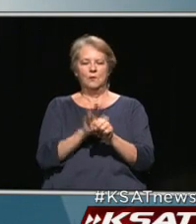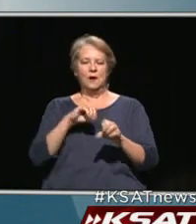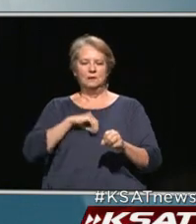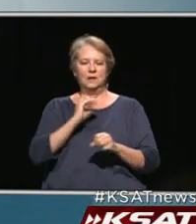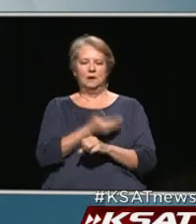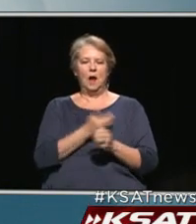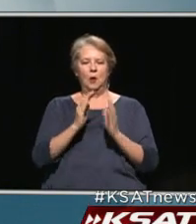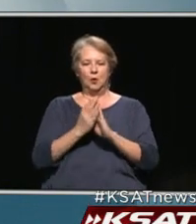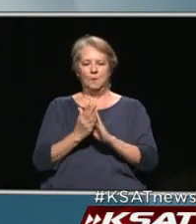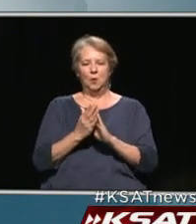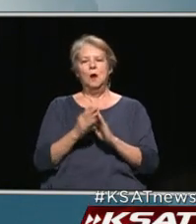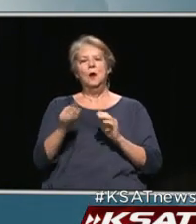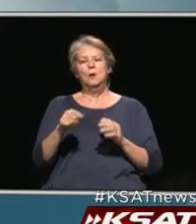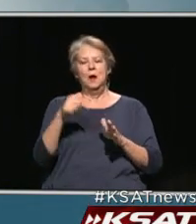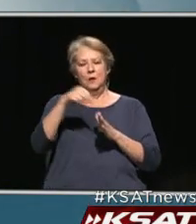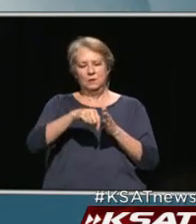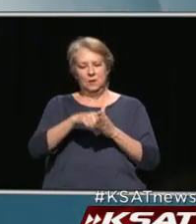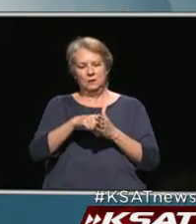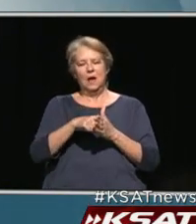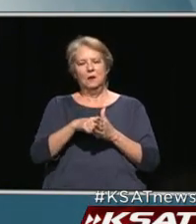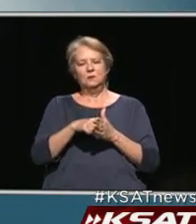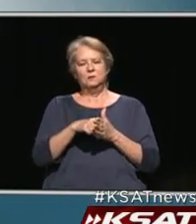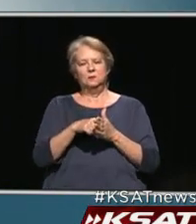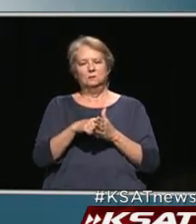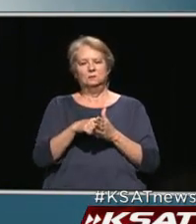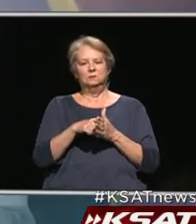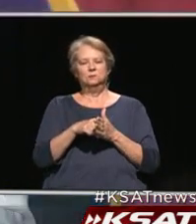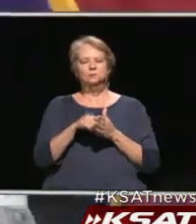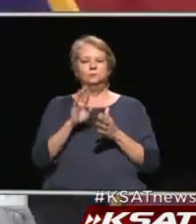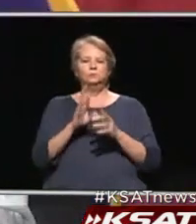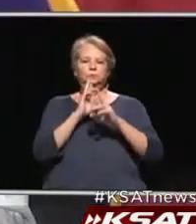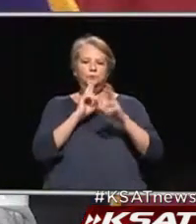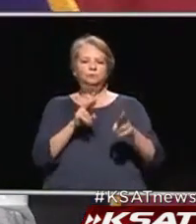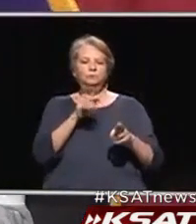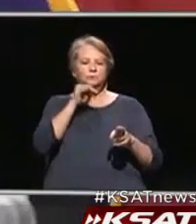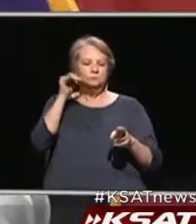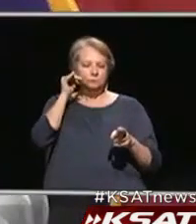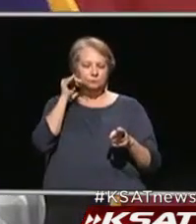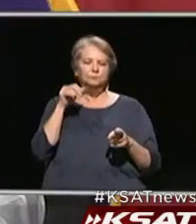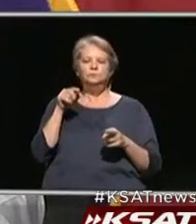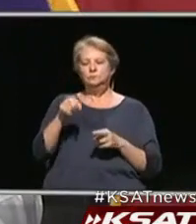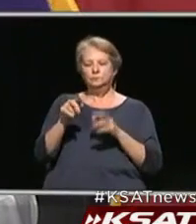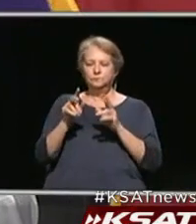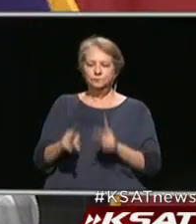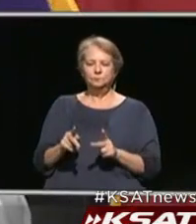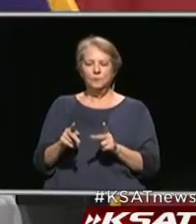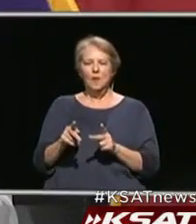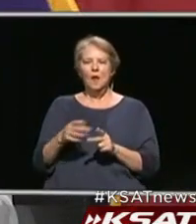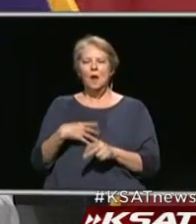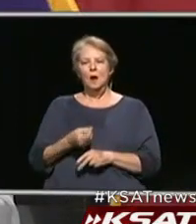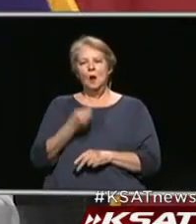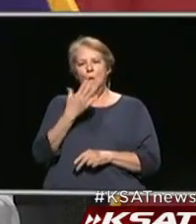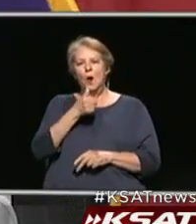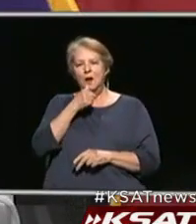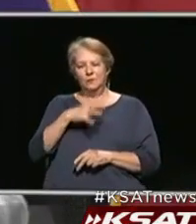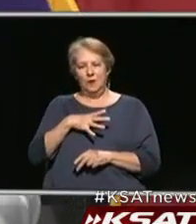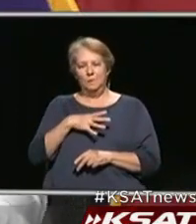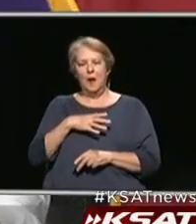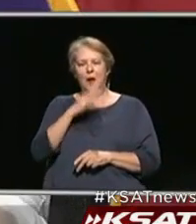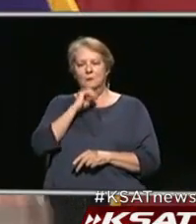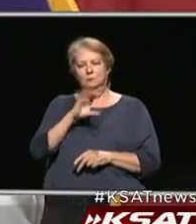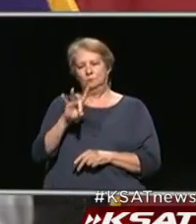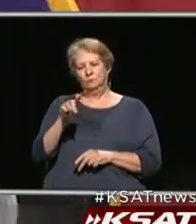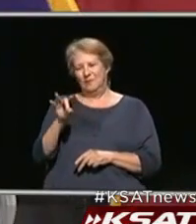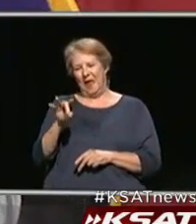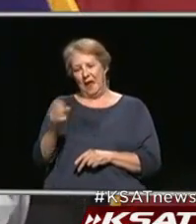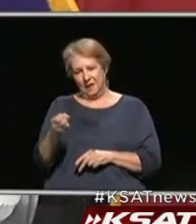community. We have details on one of them that I reported to you yesterday. That person was a white female in her 80s,